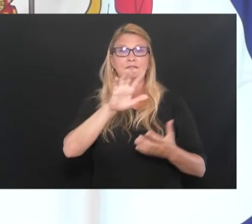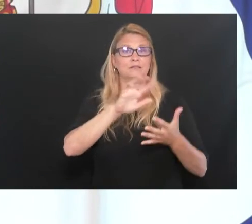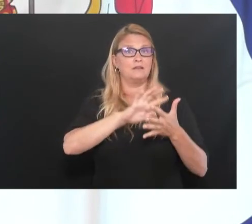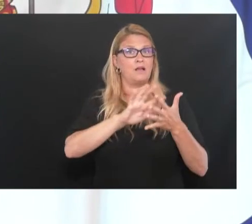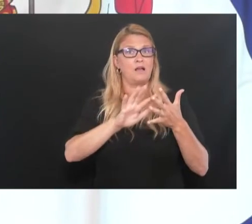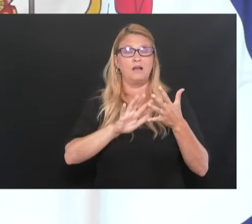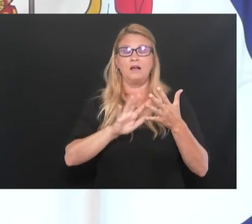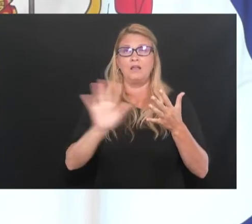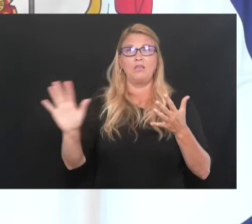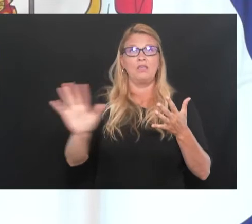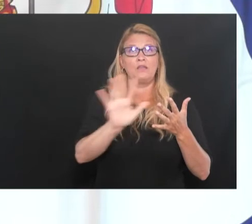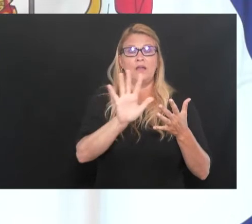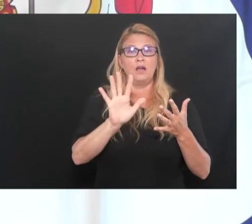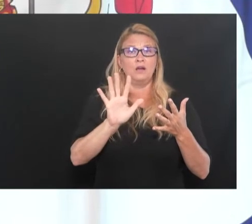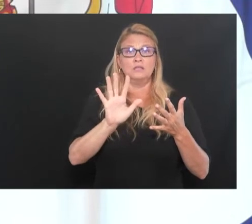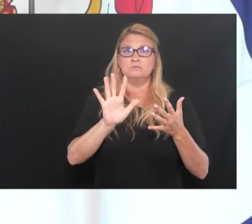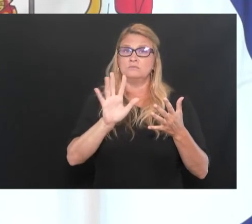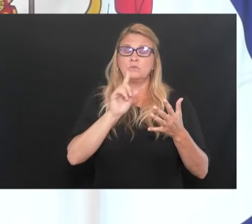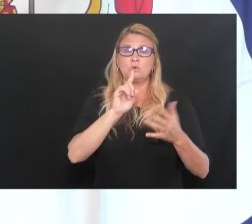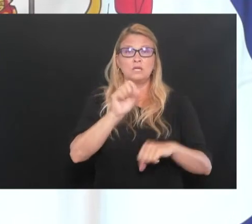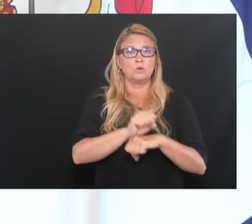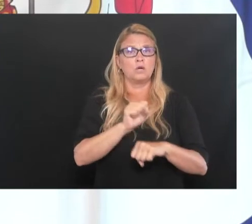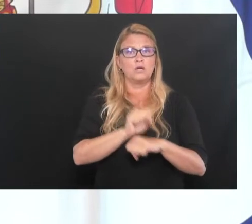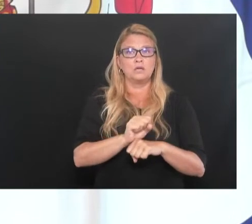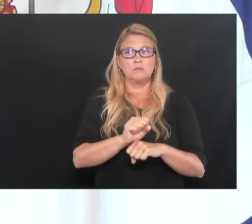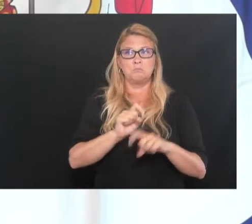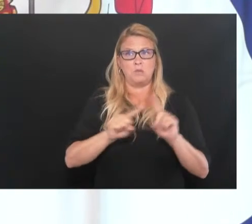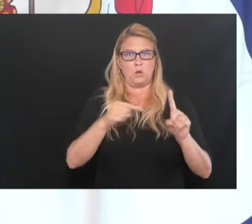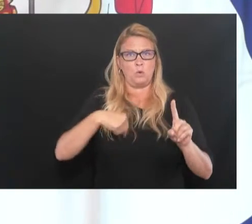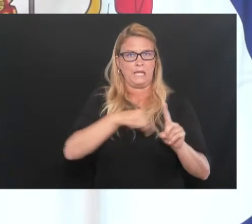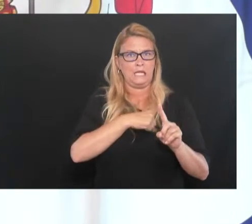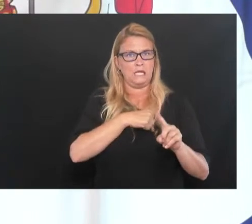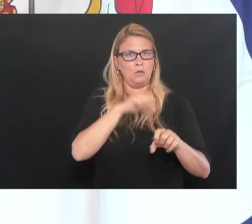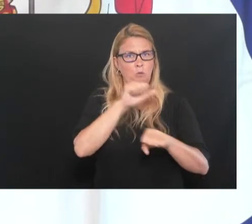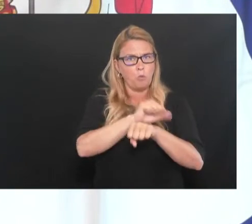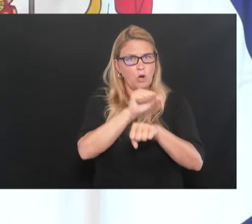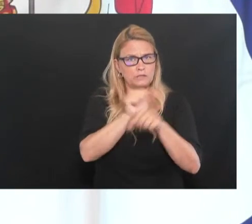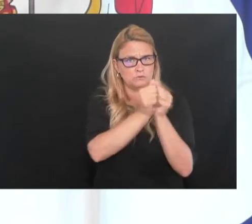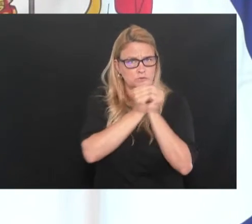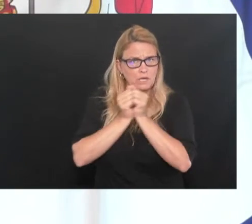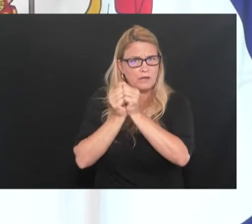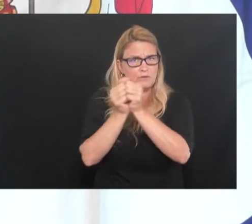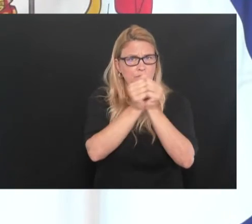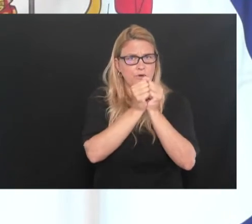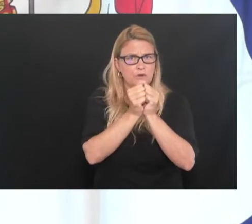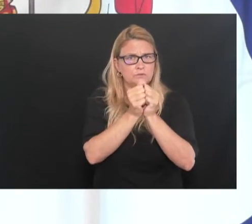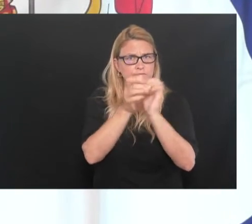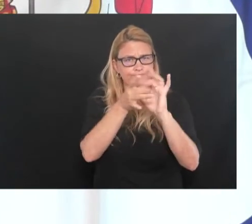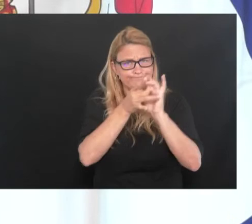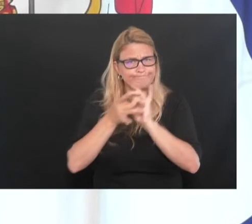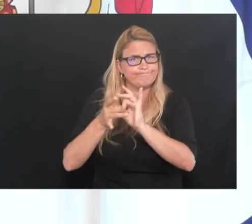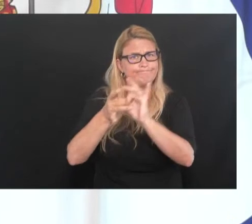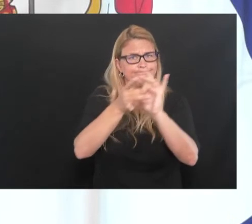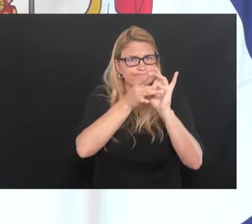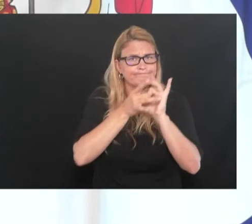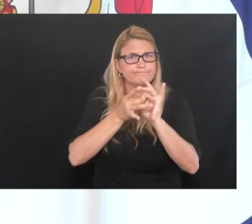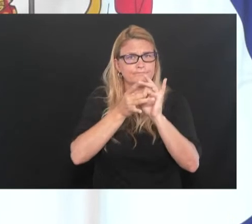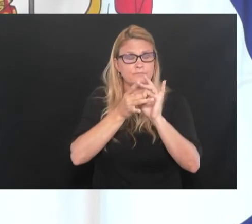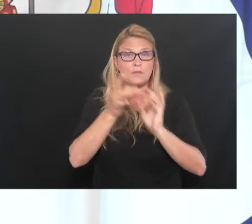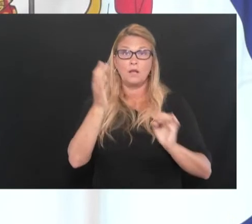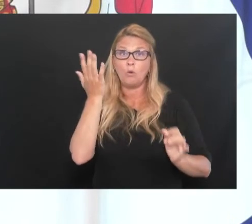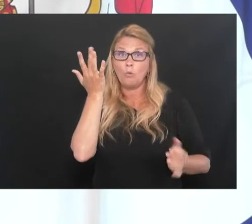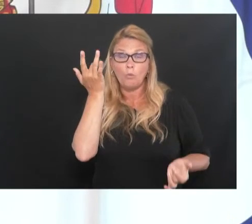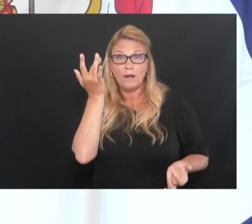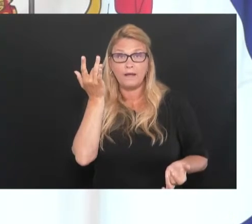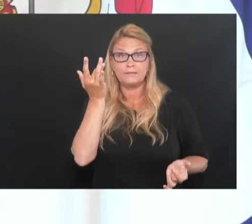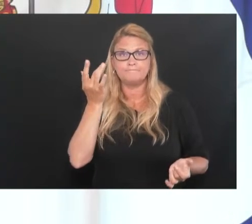just unbelievable. But how we stood together, how we absolutely got through that, was because of